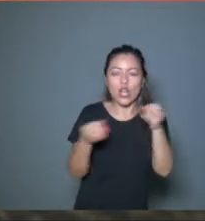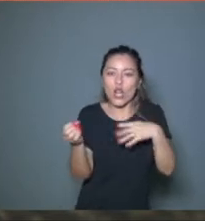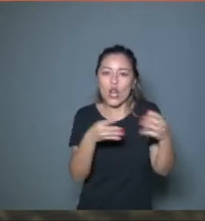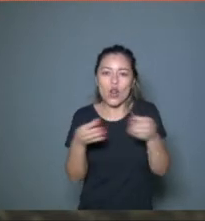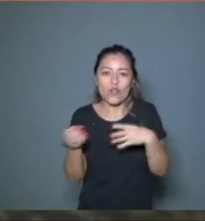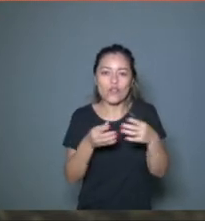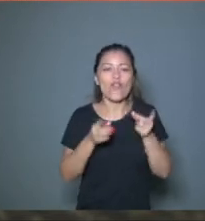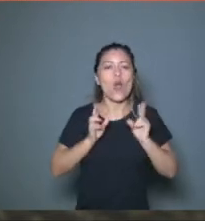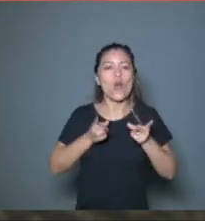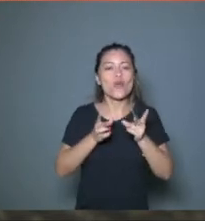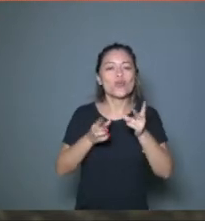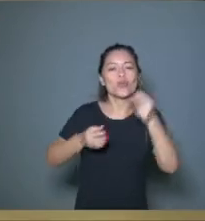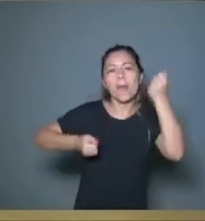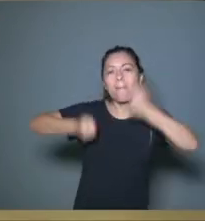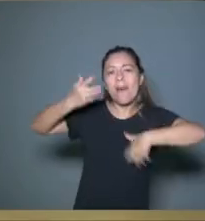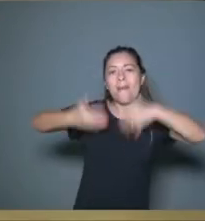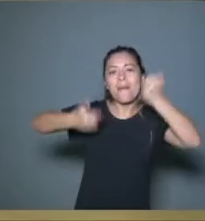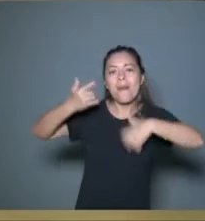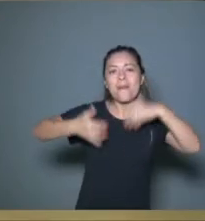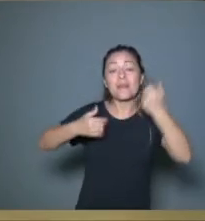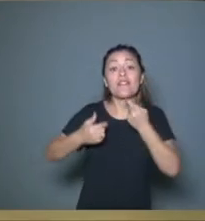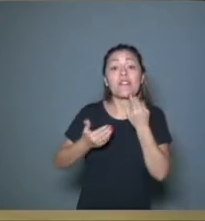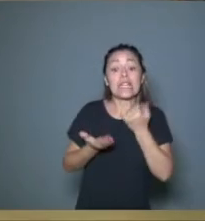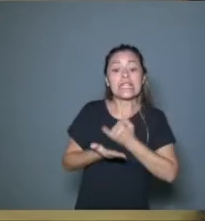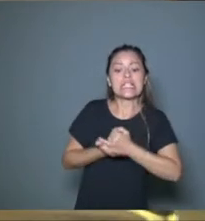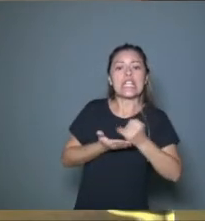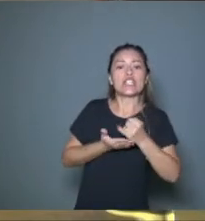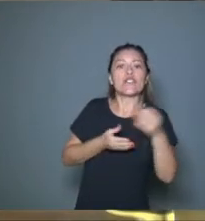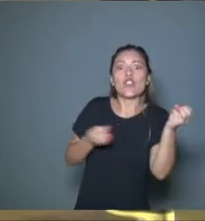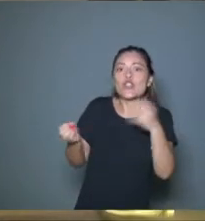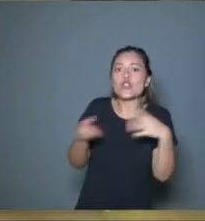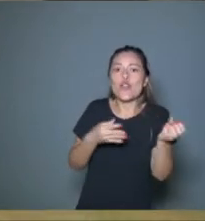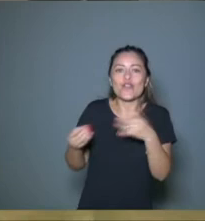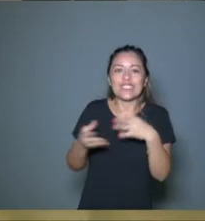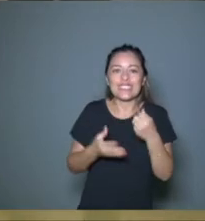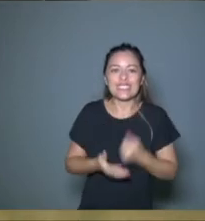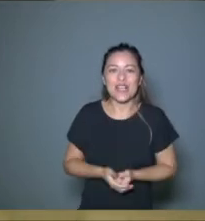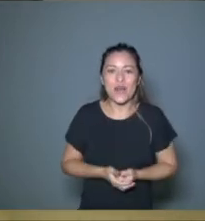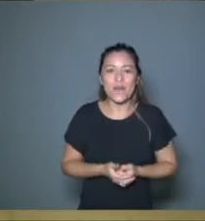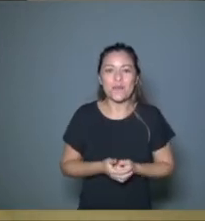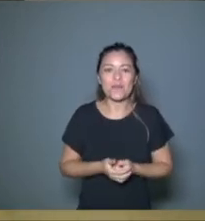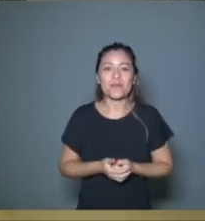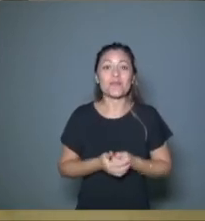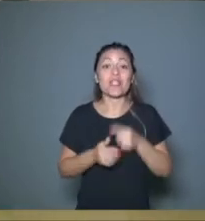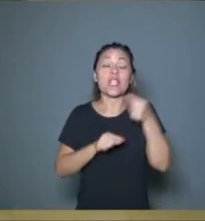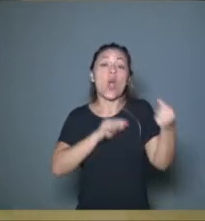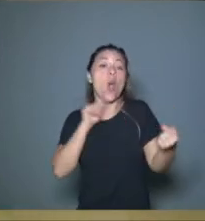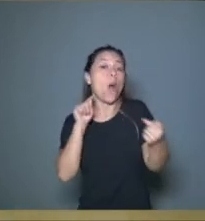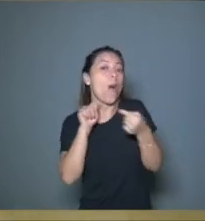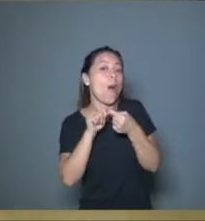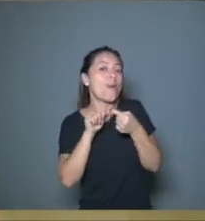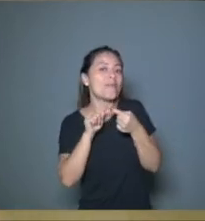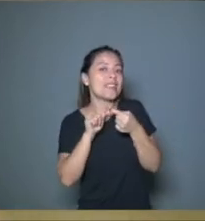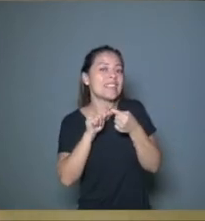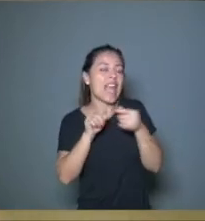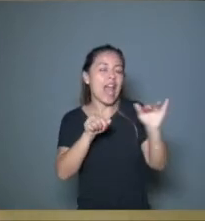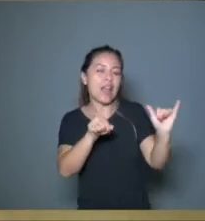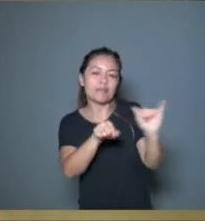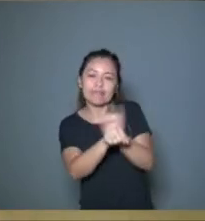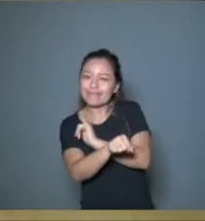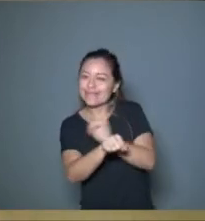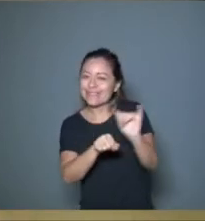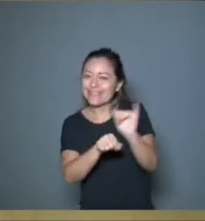innovation head, and he's going to be telling us about innovation initiatives, which are